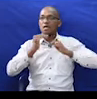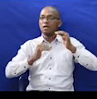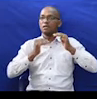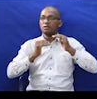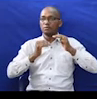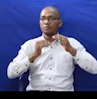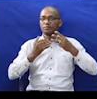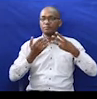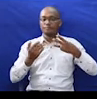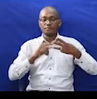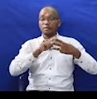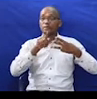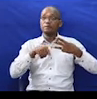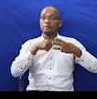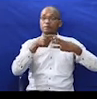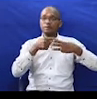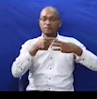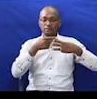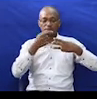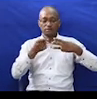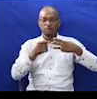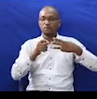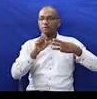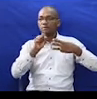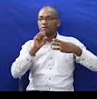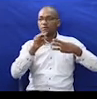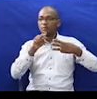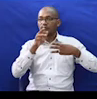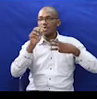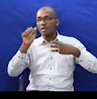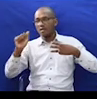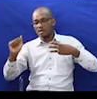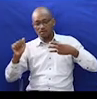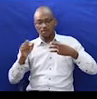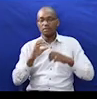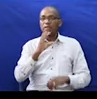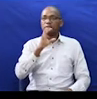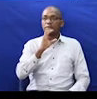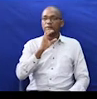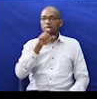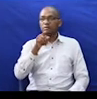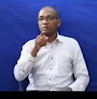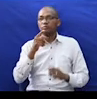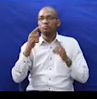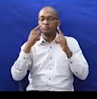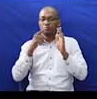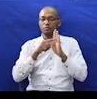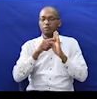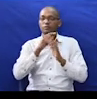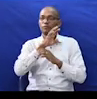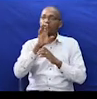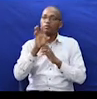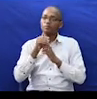S, which stand for sine of the angle A, C stand for cosine of angle A, and the T